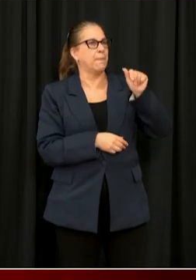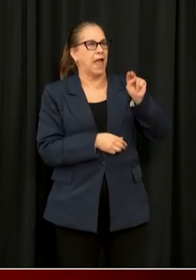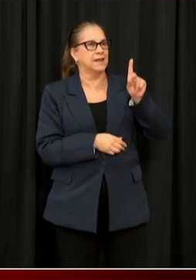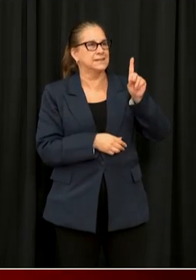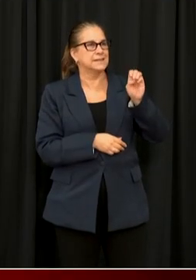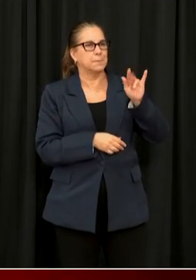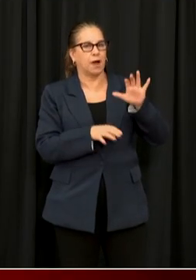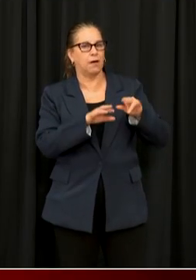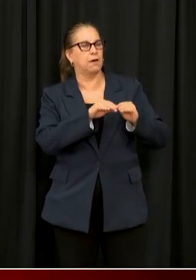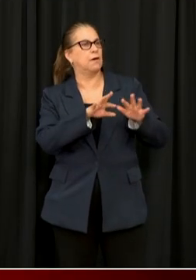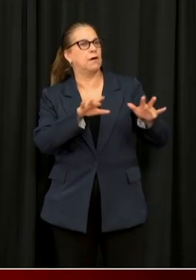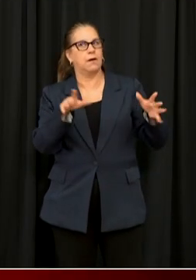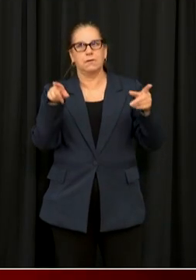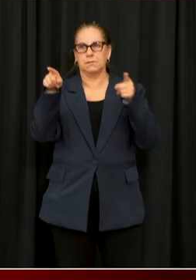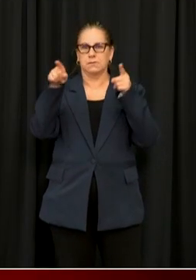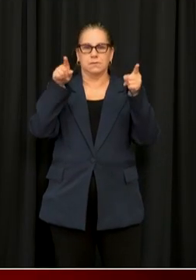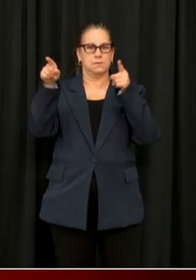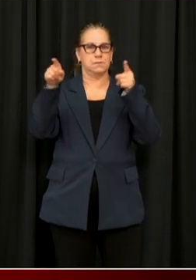Thank you, everybody.